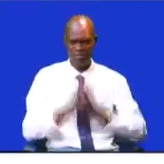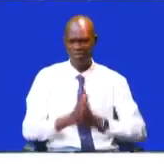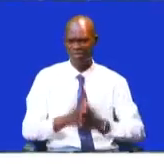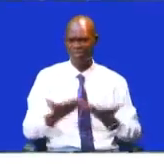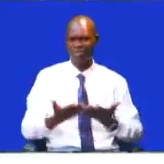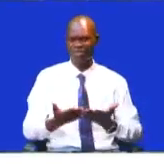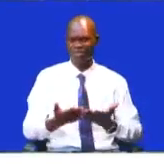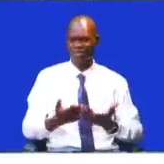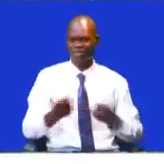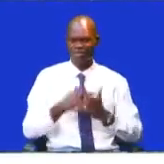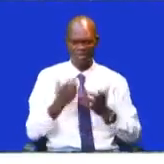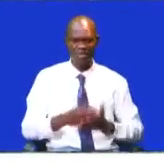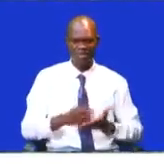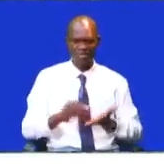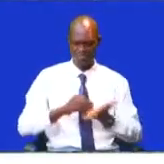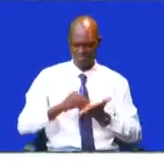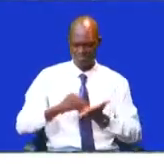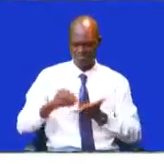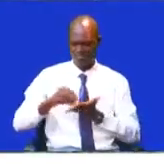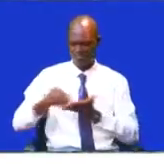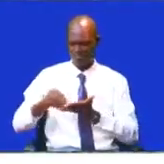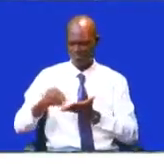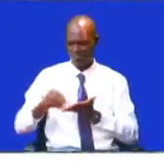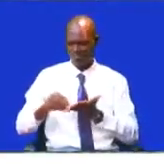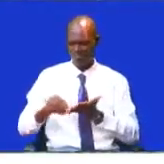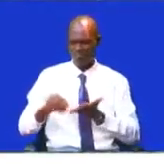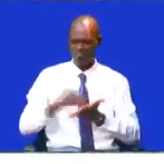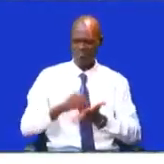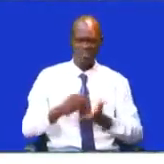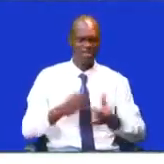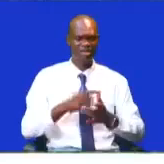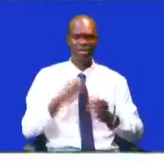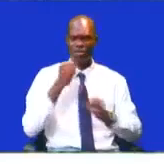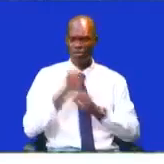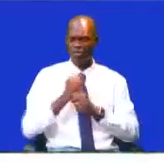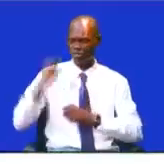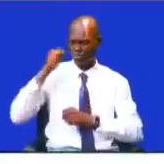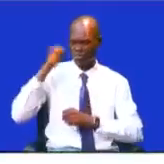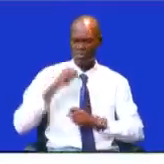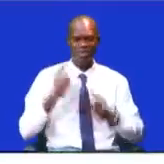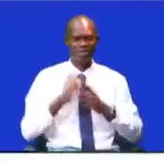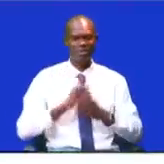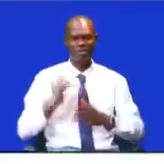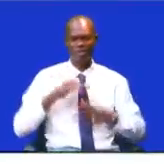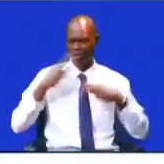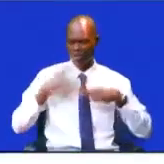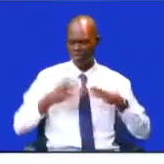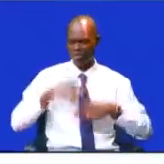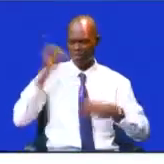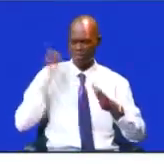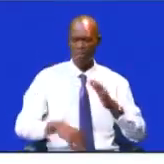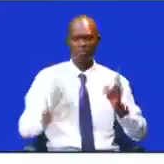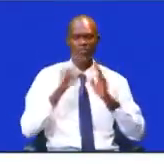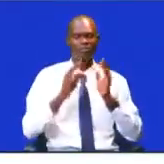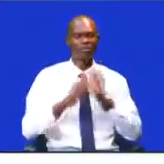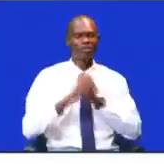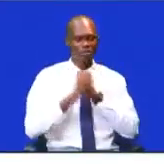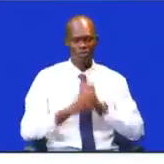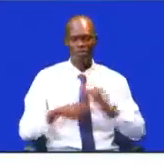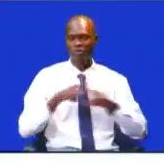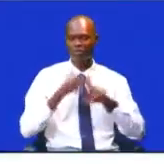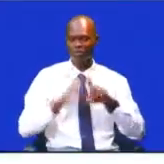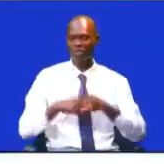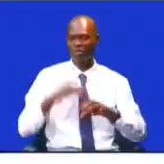center, igoyo ajua kuro, igoyo siasa kuro. Jothurwa ka bed jomojiwre ni nyalo nyuolo mwandu to ginyalo nyuolo